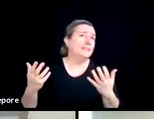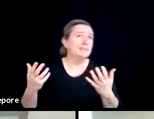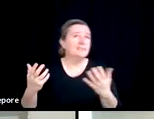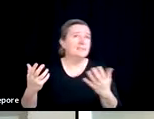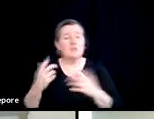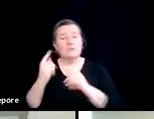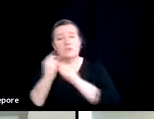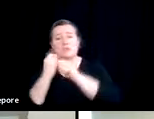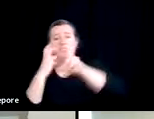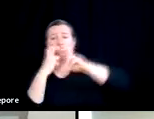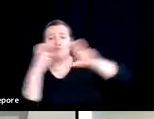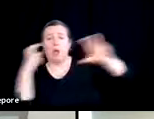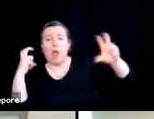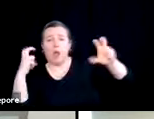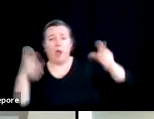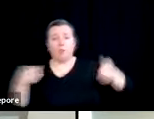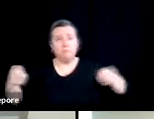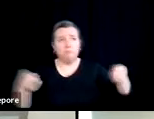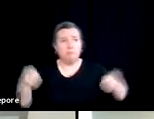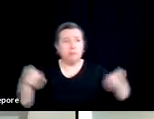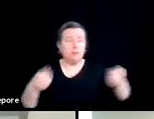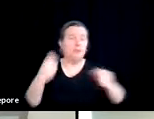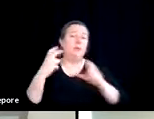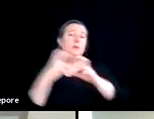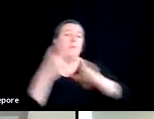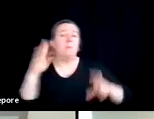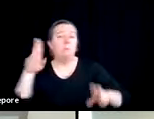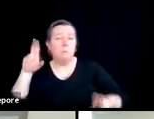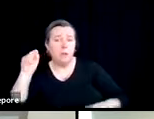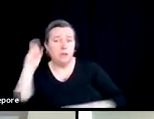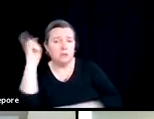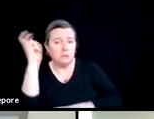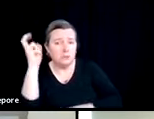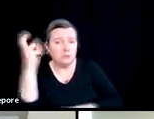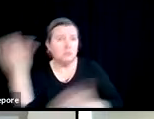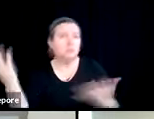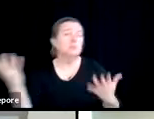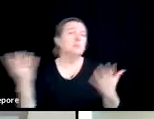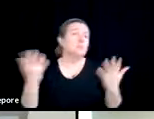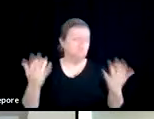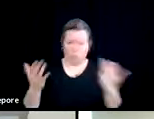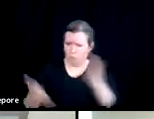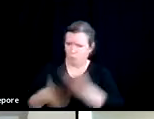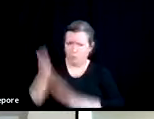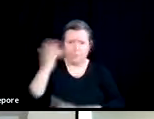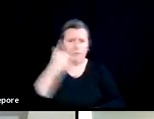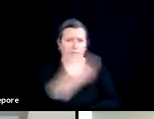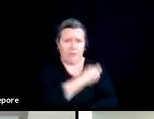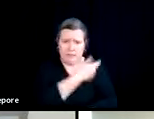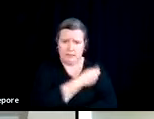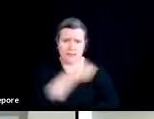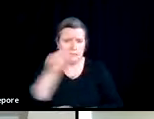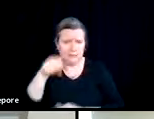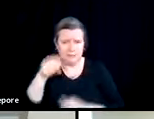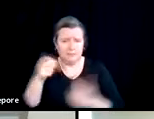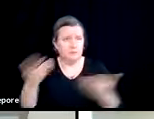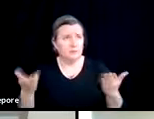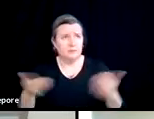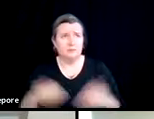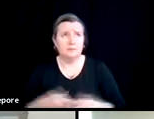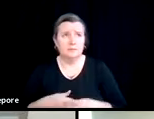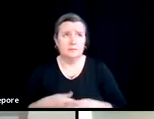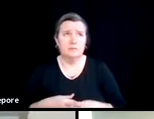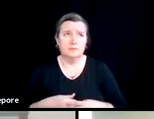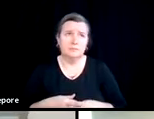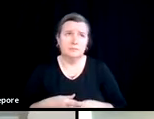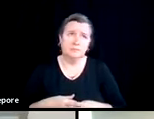condition, you are up to bat right now. You are eligible as we speak. But I think that's the next wave we need to